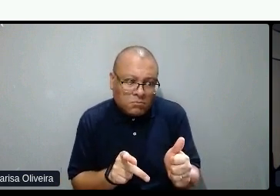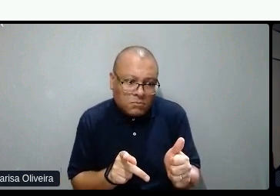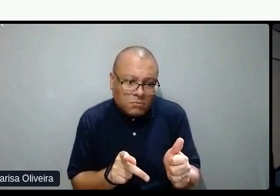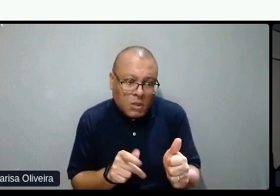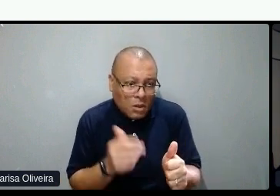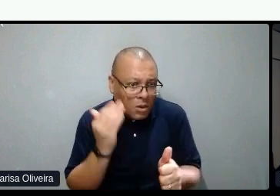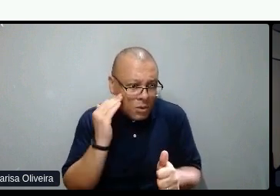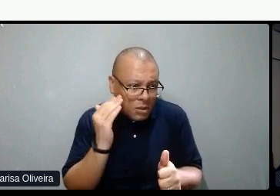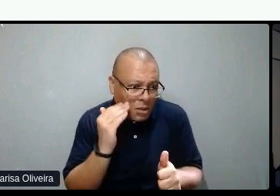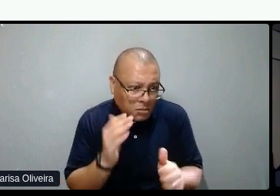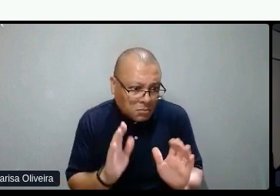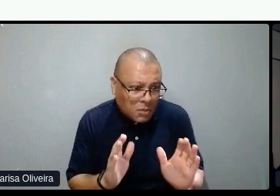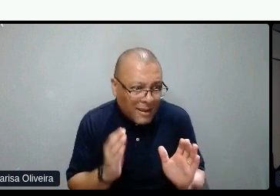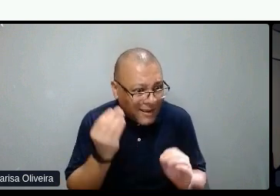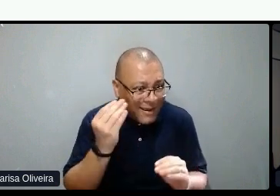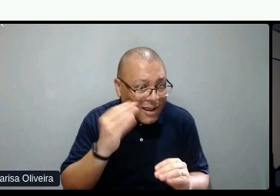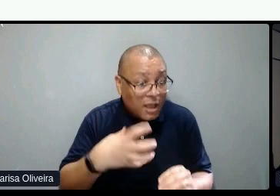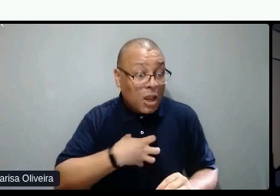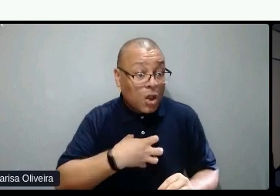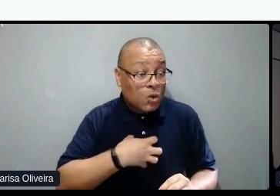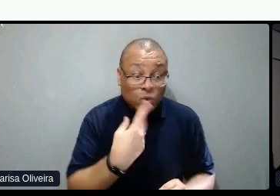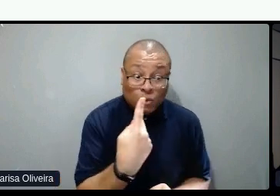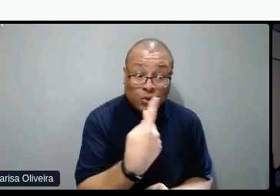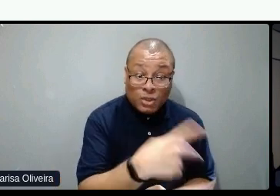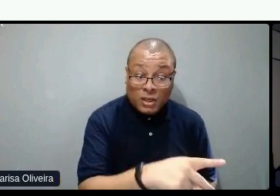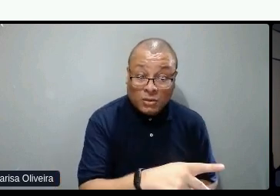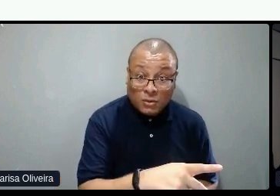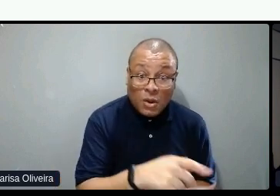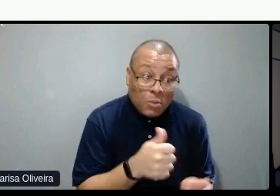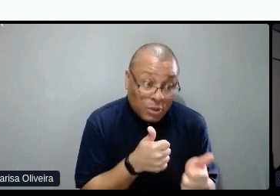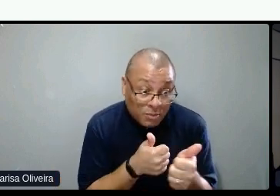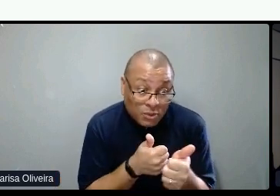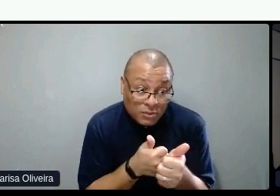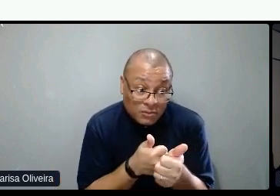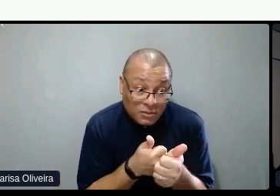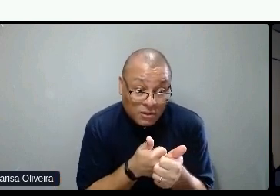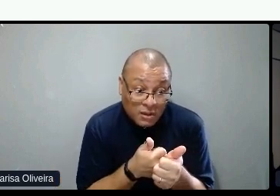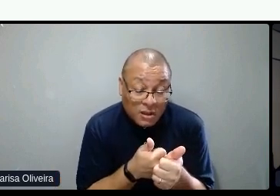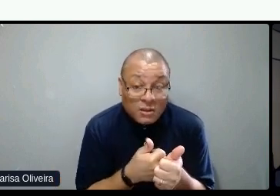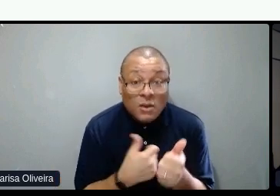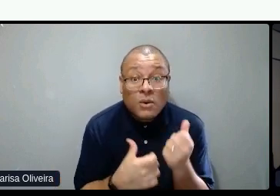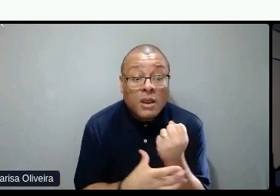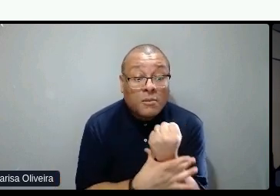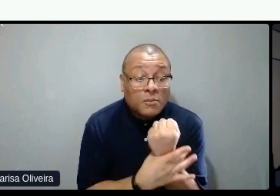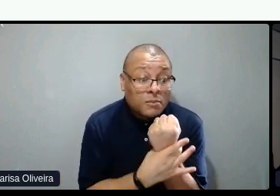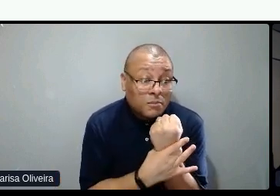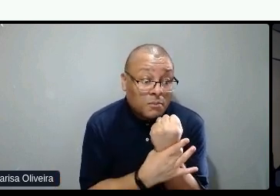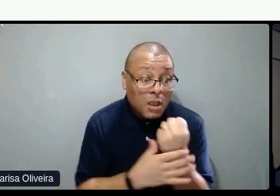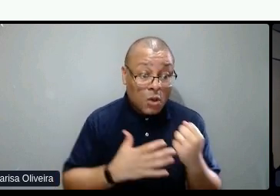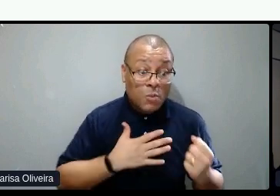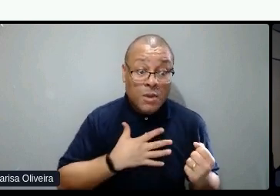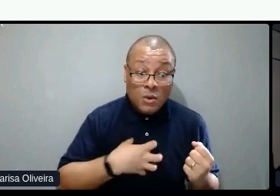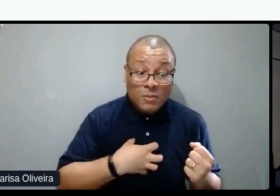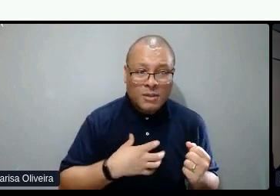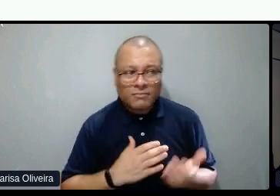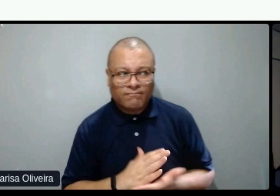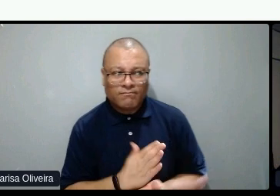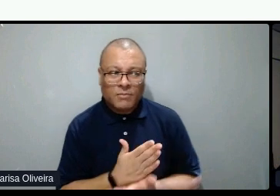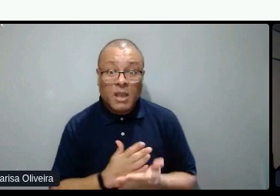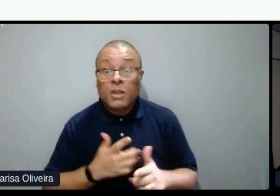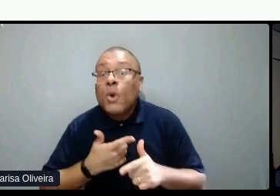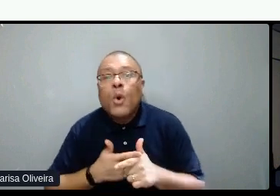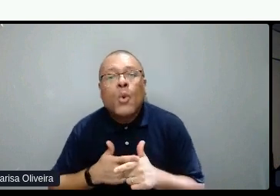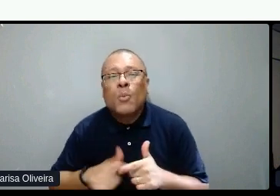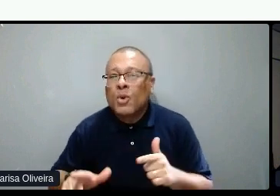close, uh, then I might feel unsafe. In this case, it's not a problem,